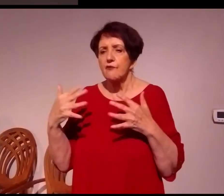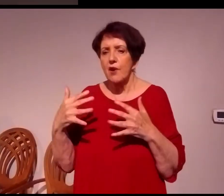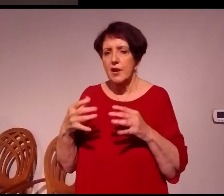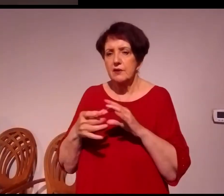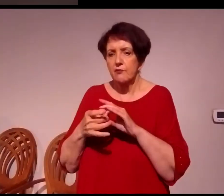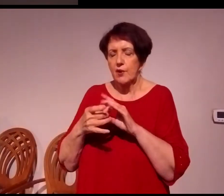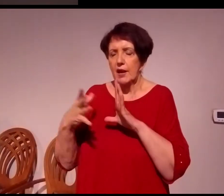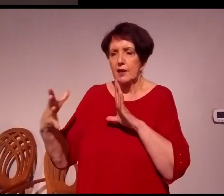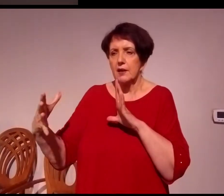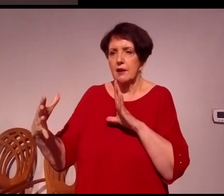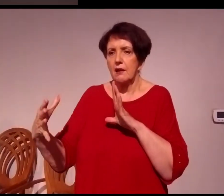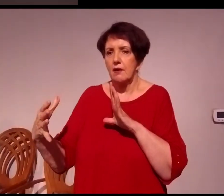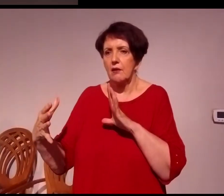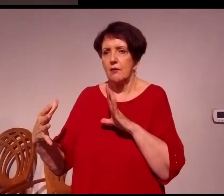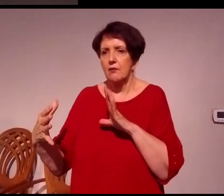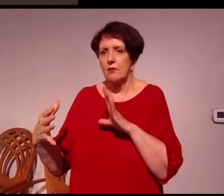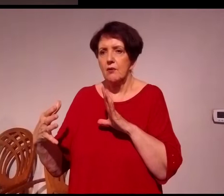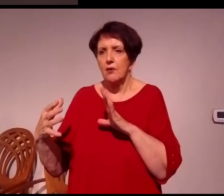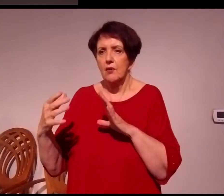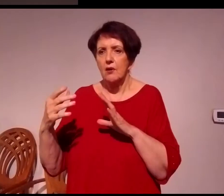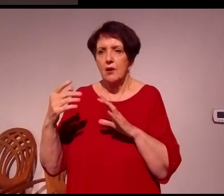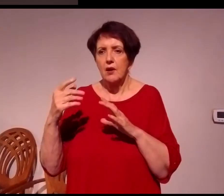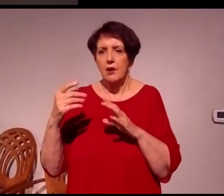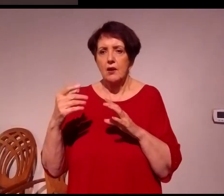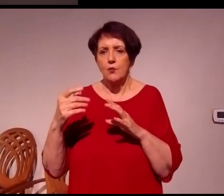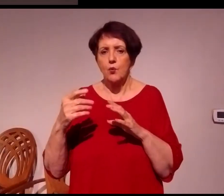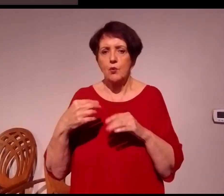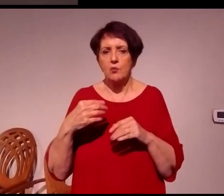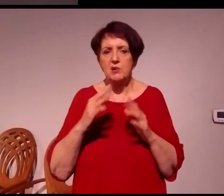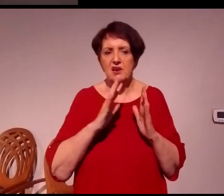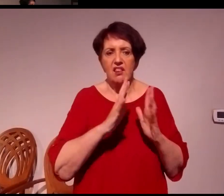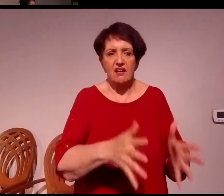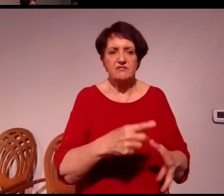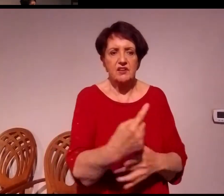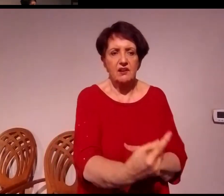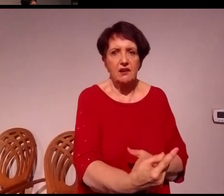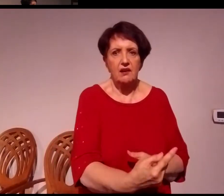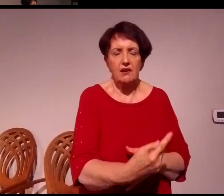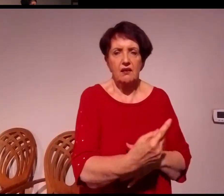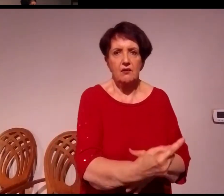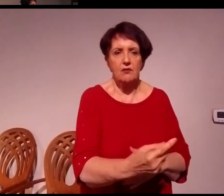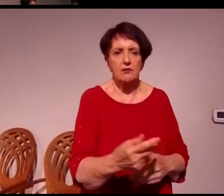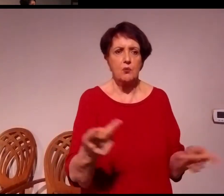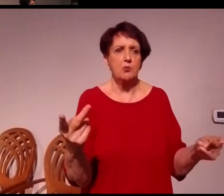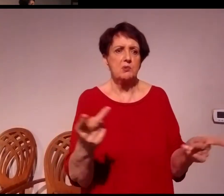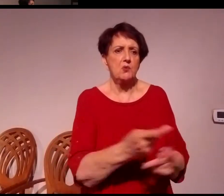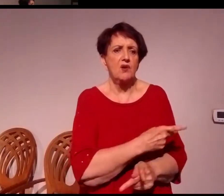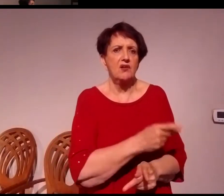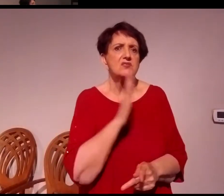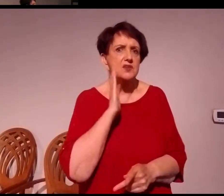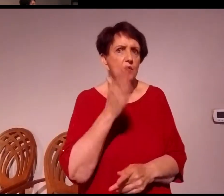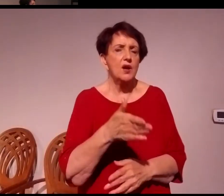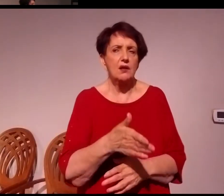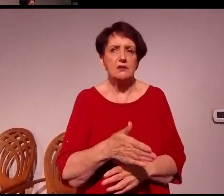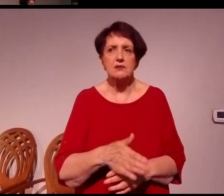in some way we think that we're going to be abandoned and that it's going to be even worse.